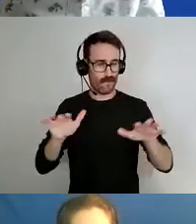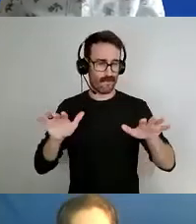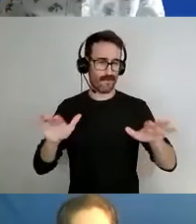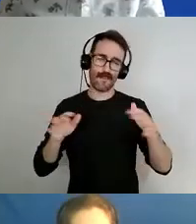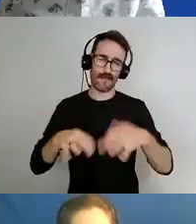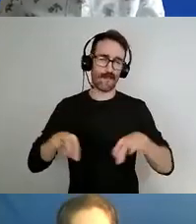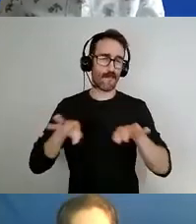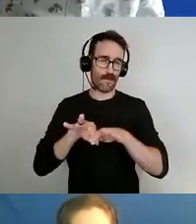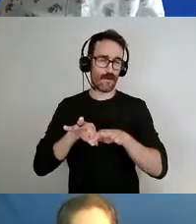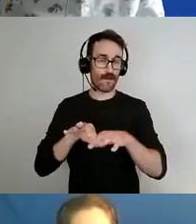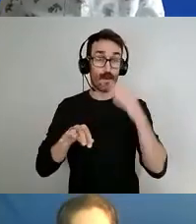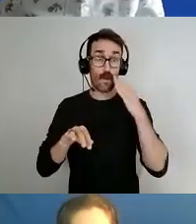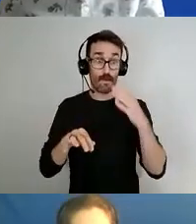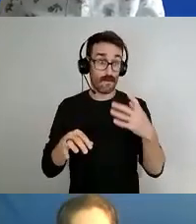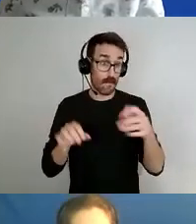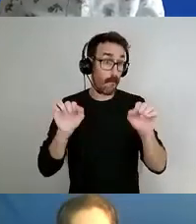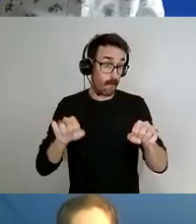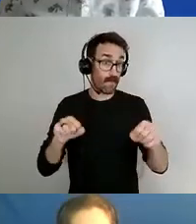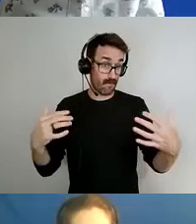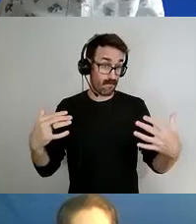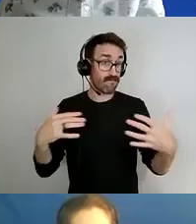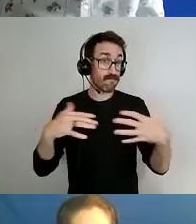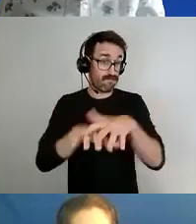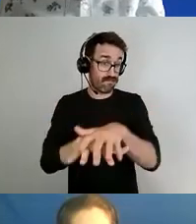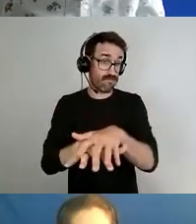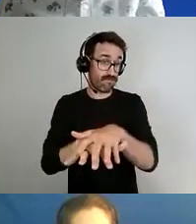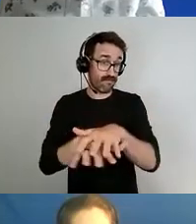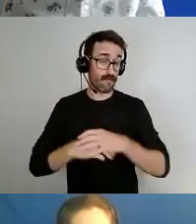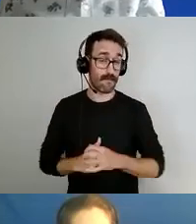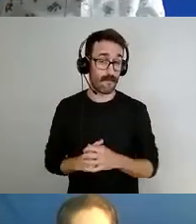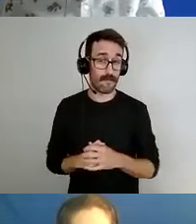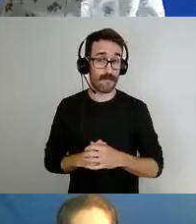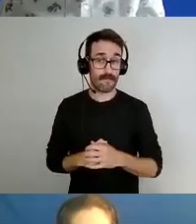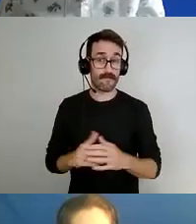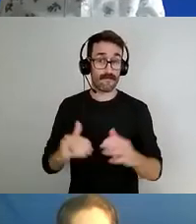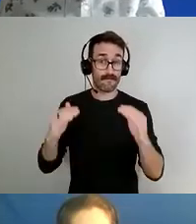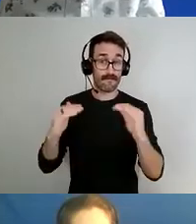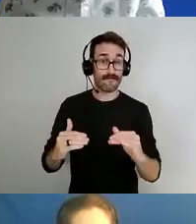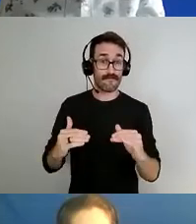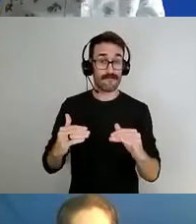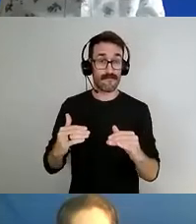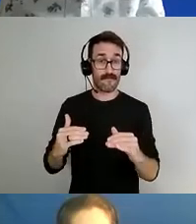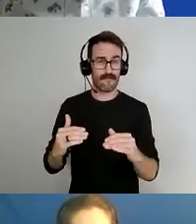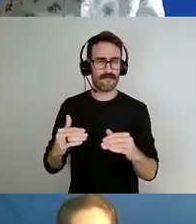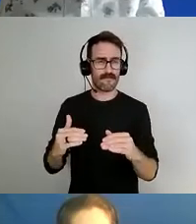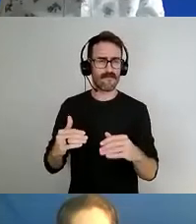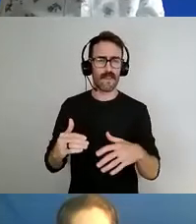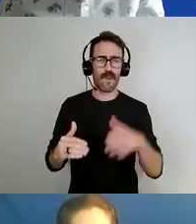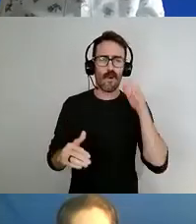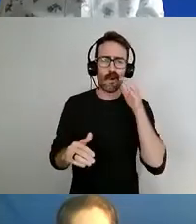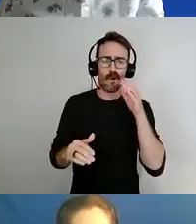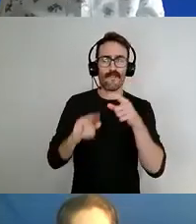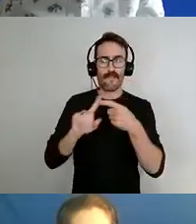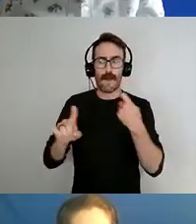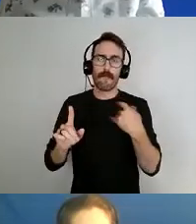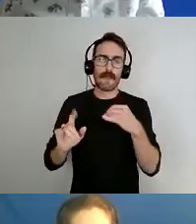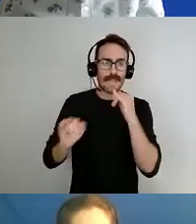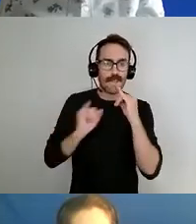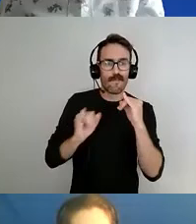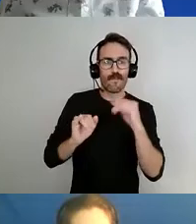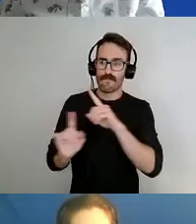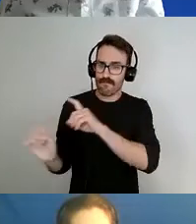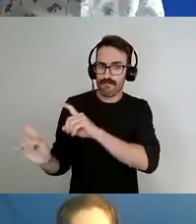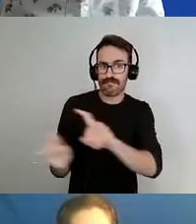can intersect or overlap. Also, from what we heard in our consultation event and